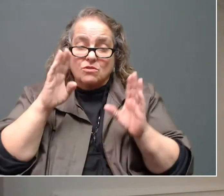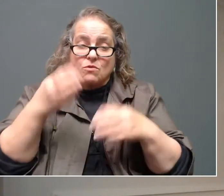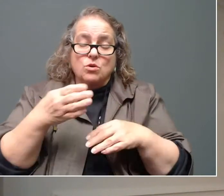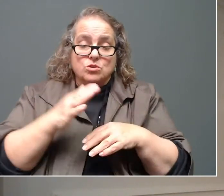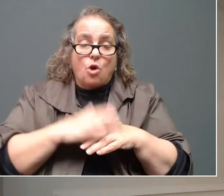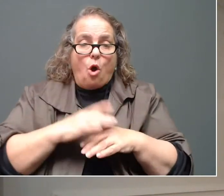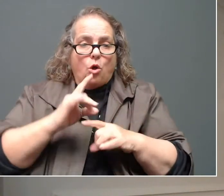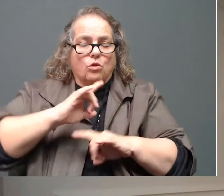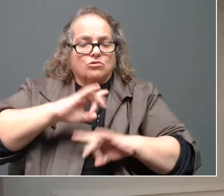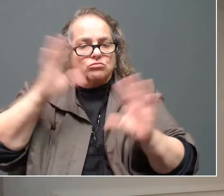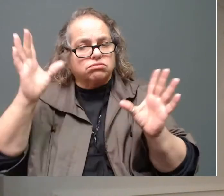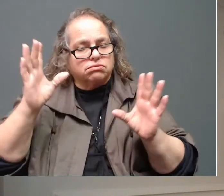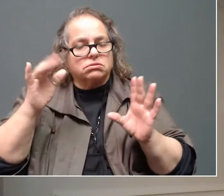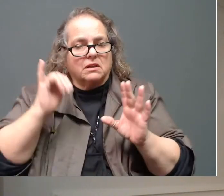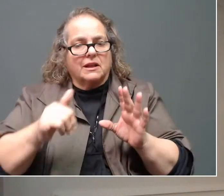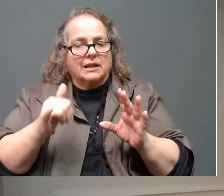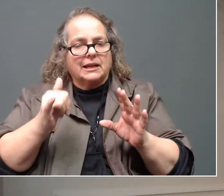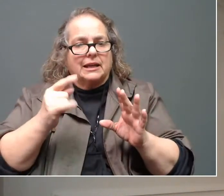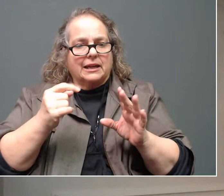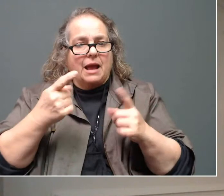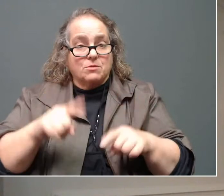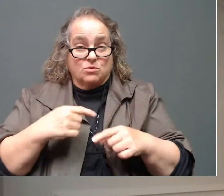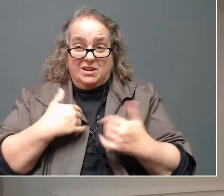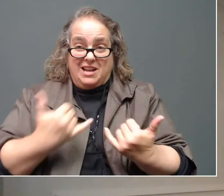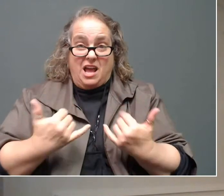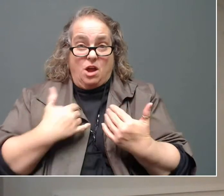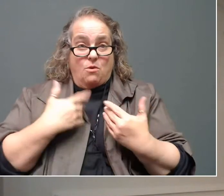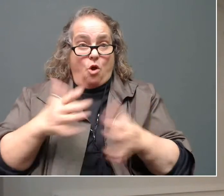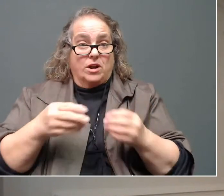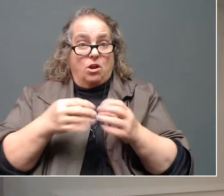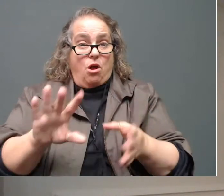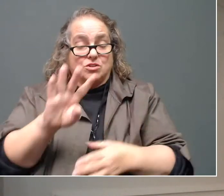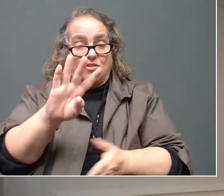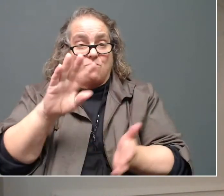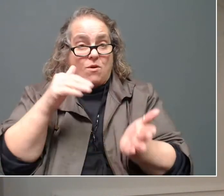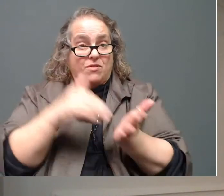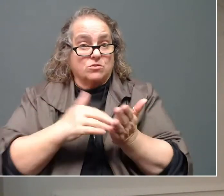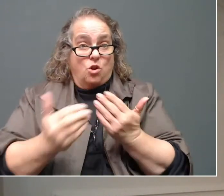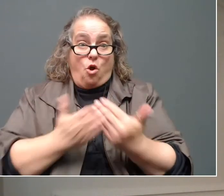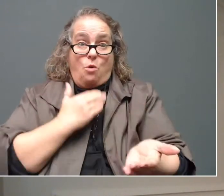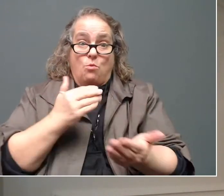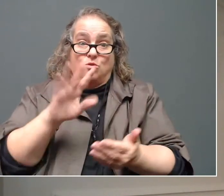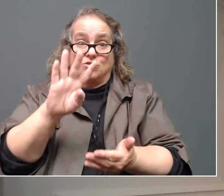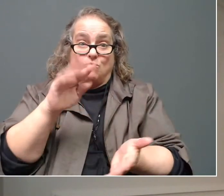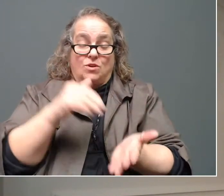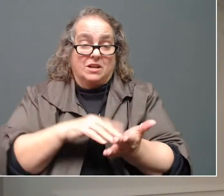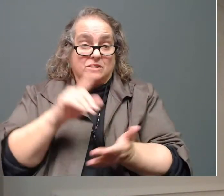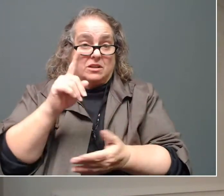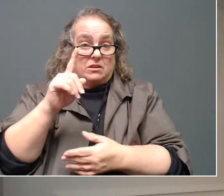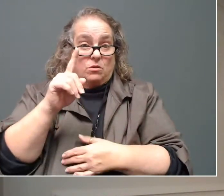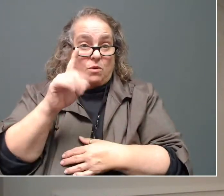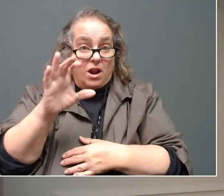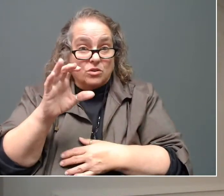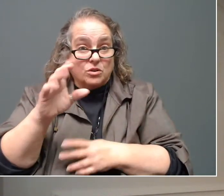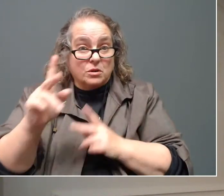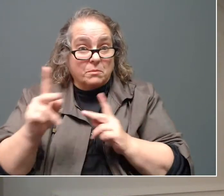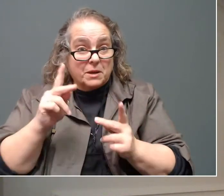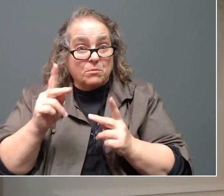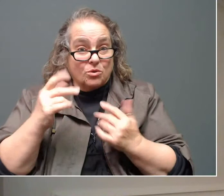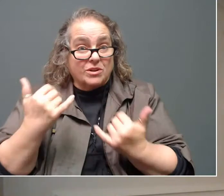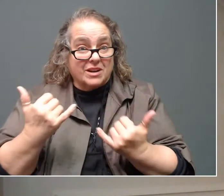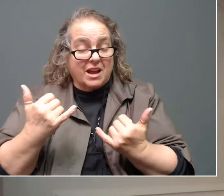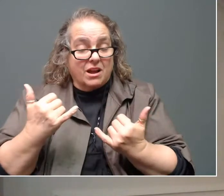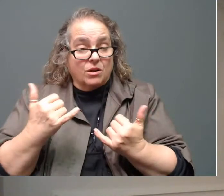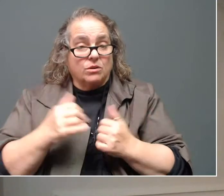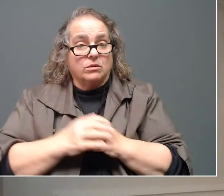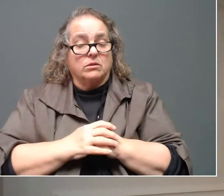over 4,000, actually coming close to 4,100 Kentuckians as a result of this pandemic. But be grateful, even in the face